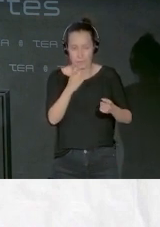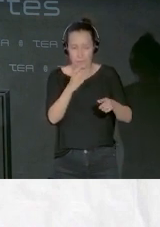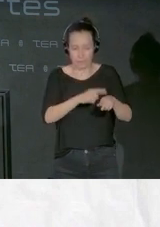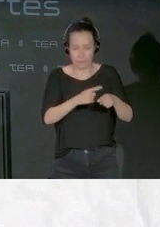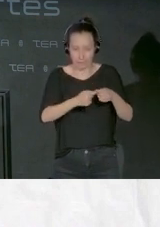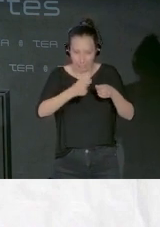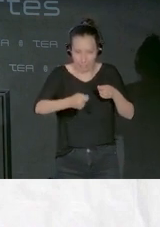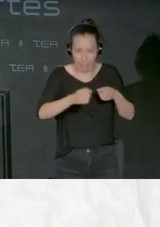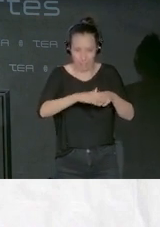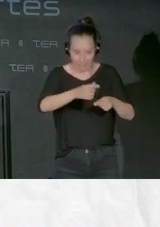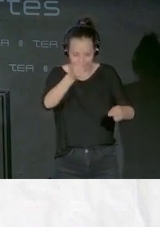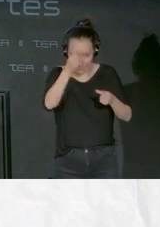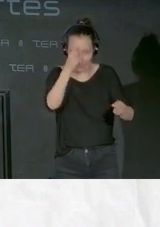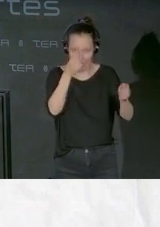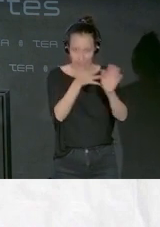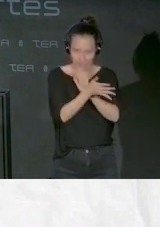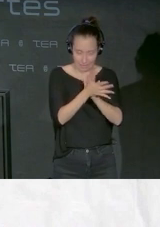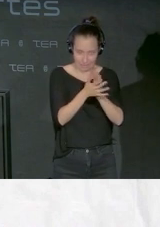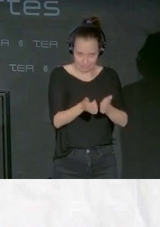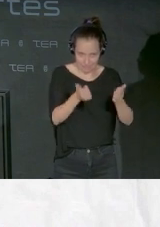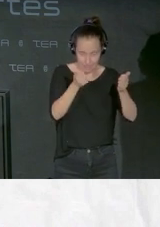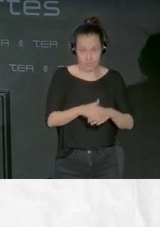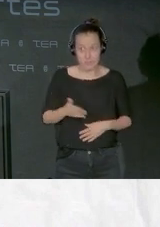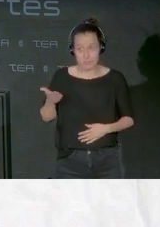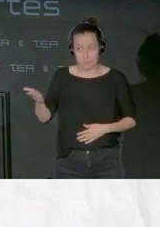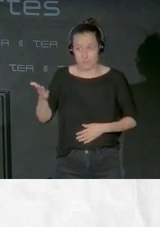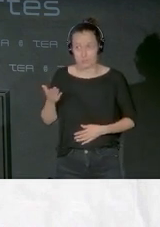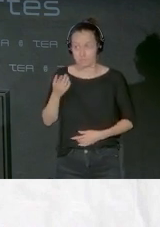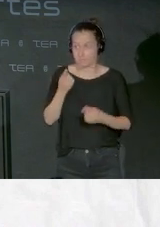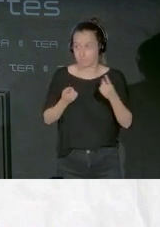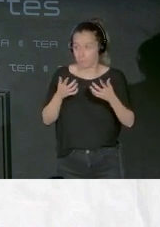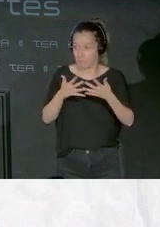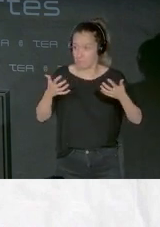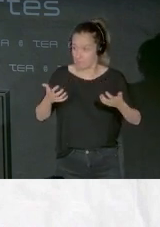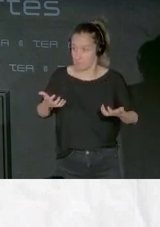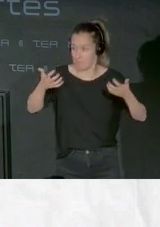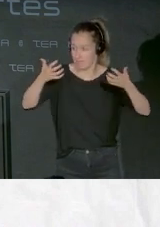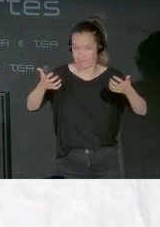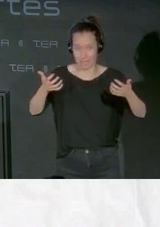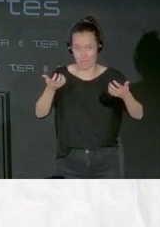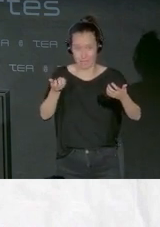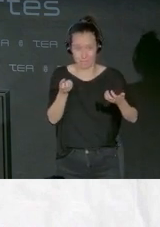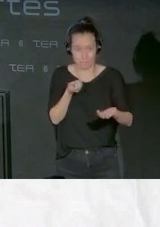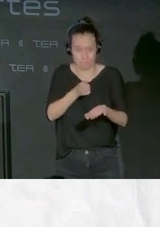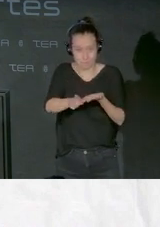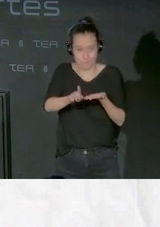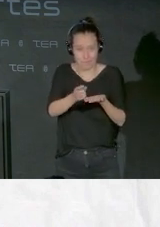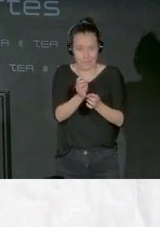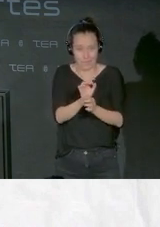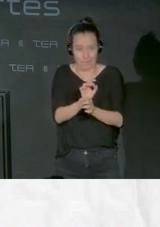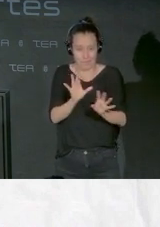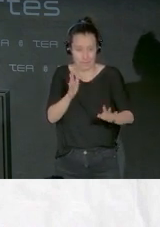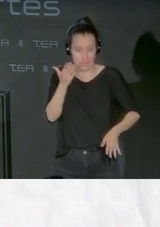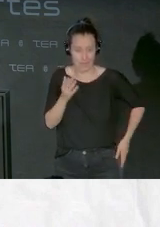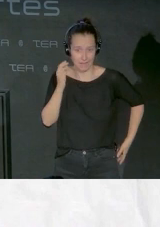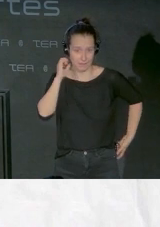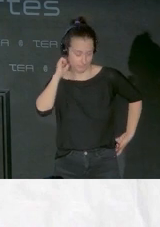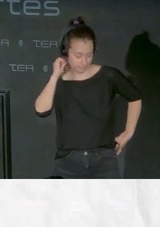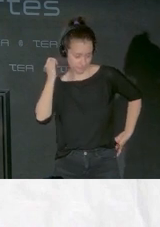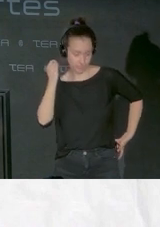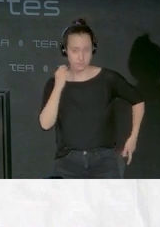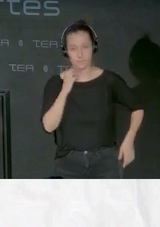here, the key message is really quite simple, I would say. And the simple message is that this is